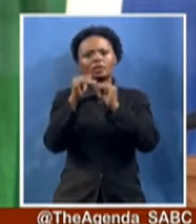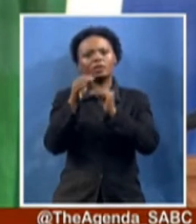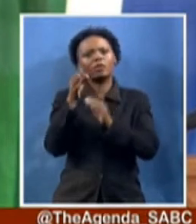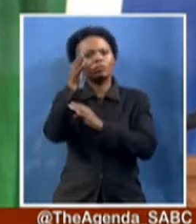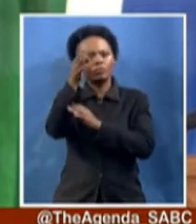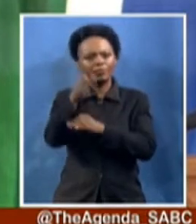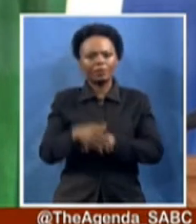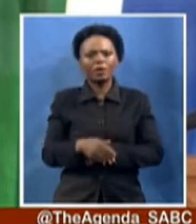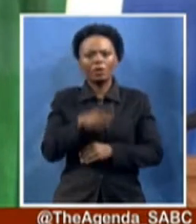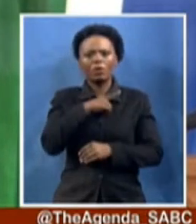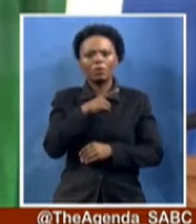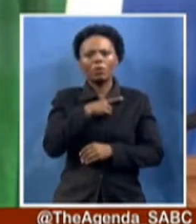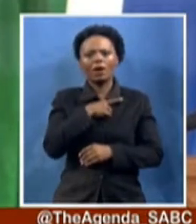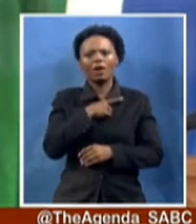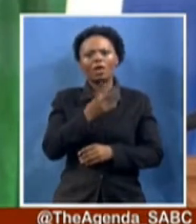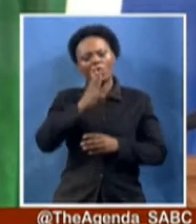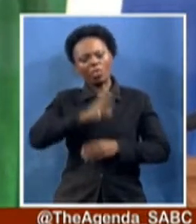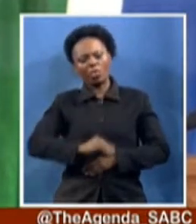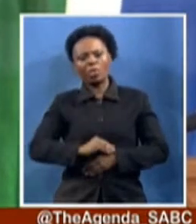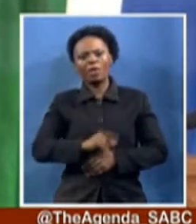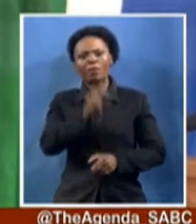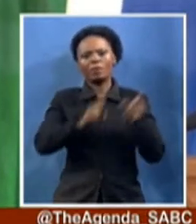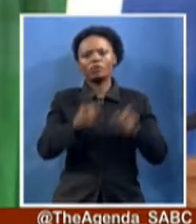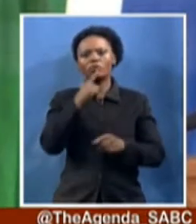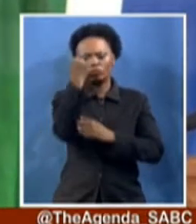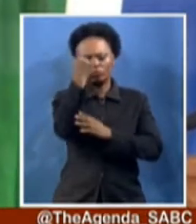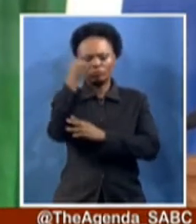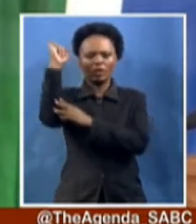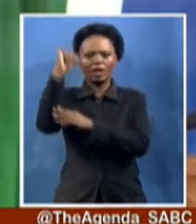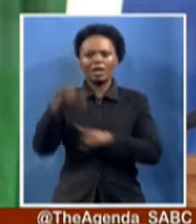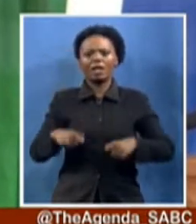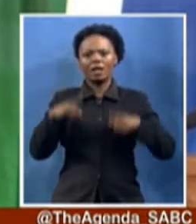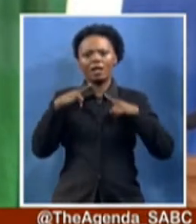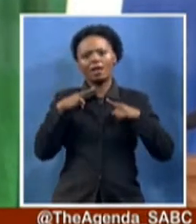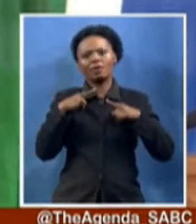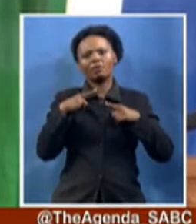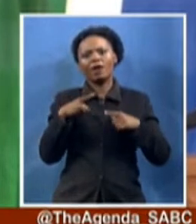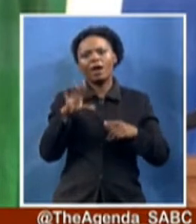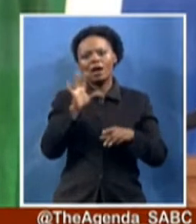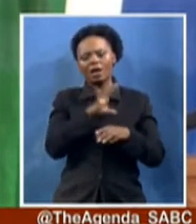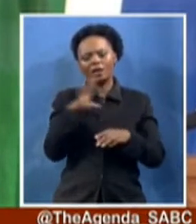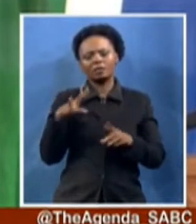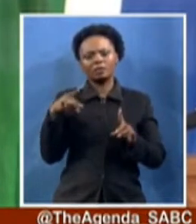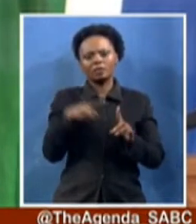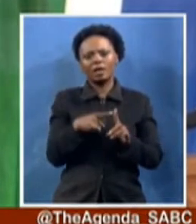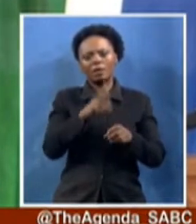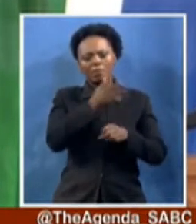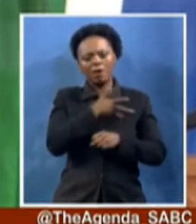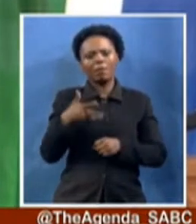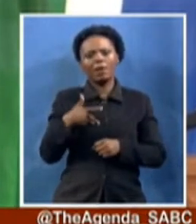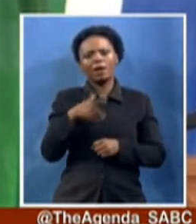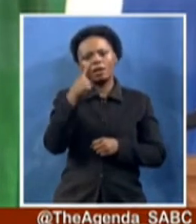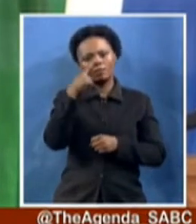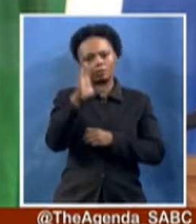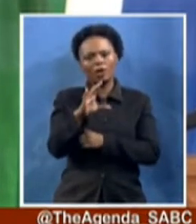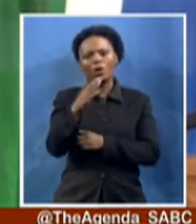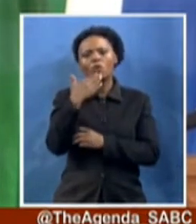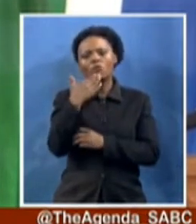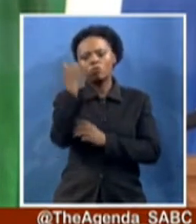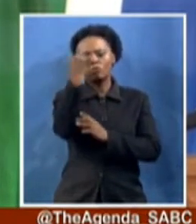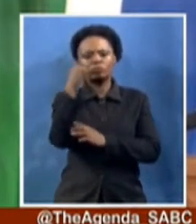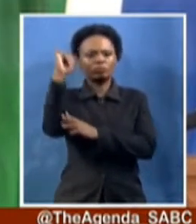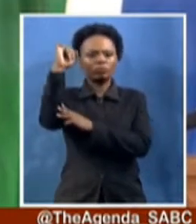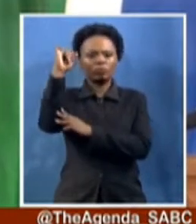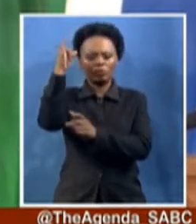wise counsel of Mayor Charlotte Maxeke. Let us not be distracted by those who have refused to kill that spirit of self. As